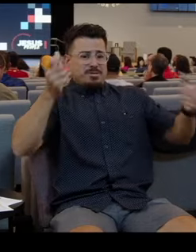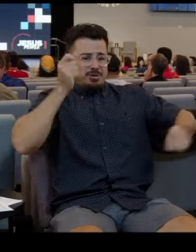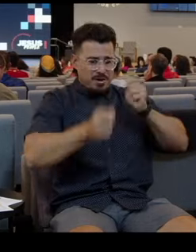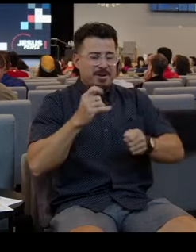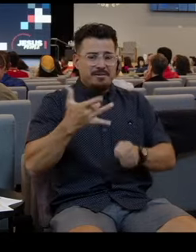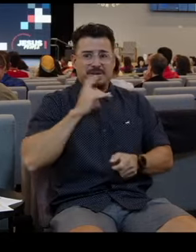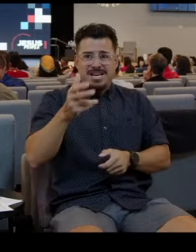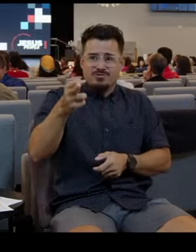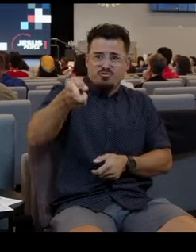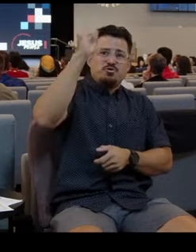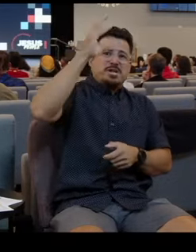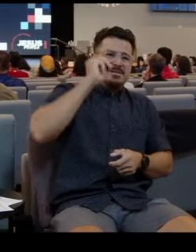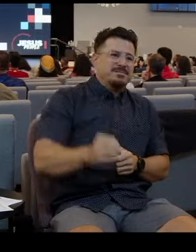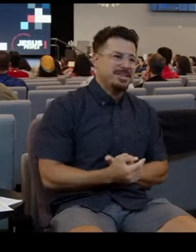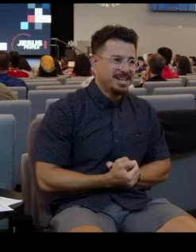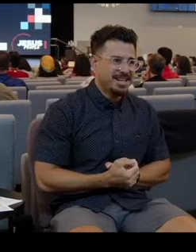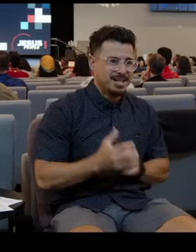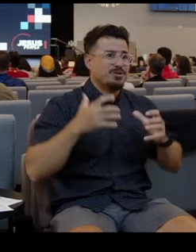That's where I was coming from.